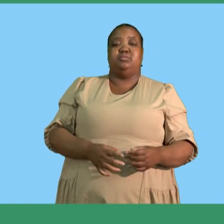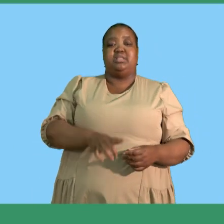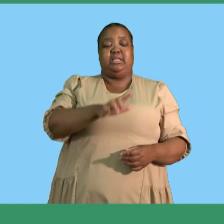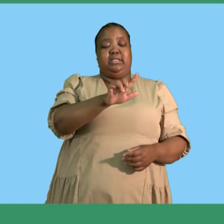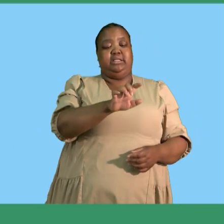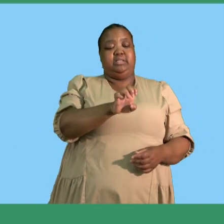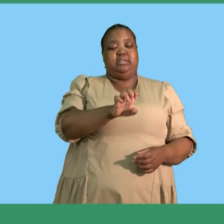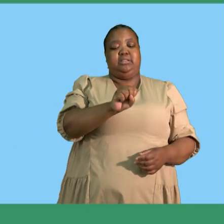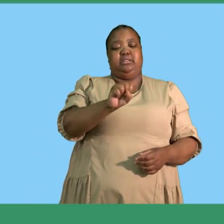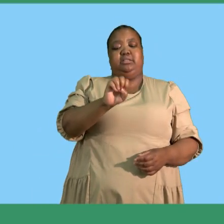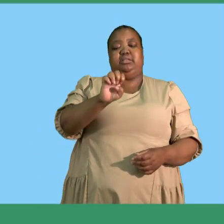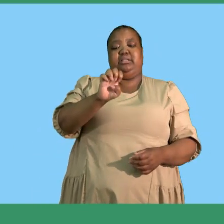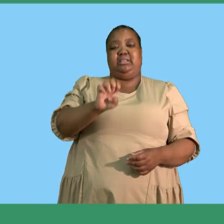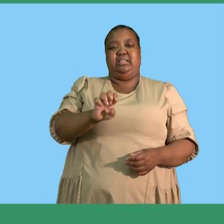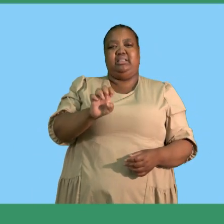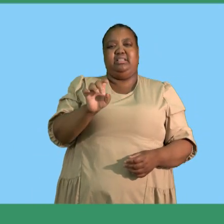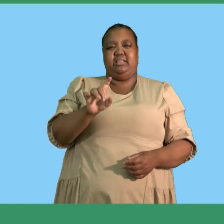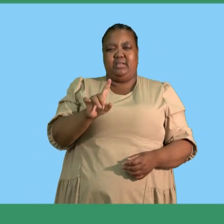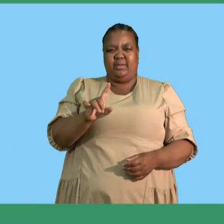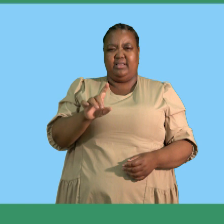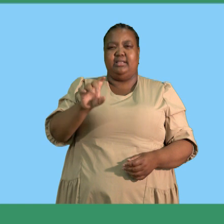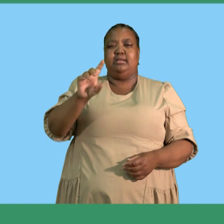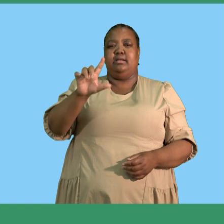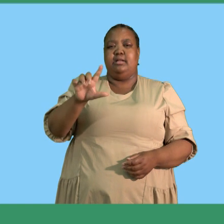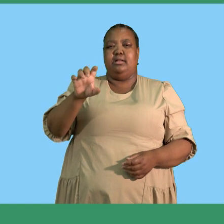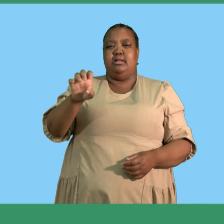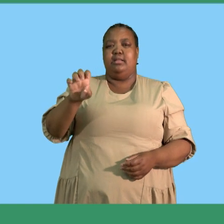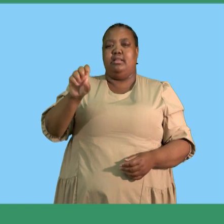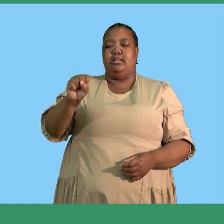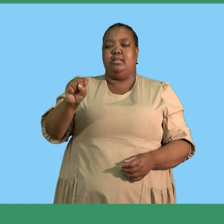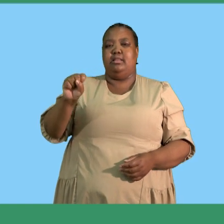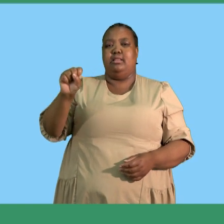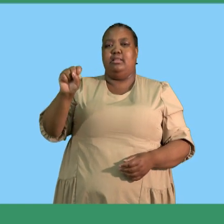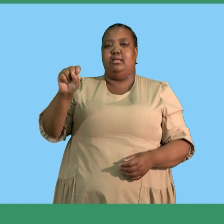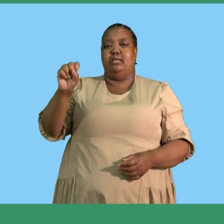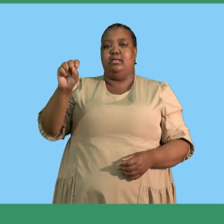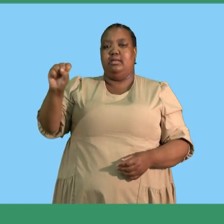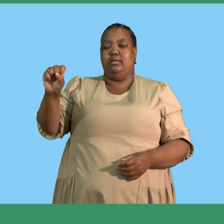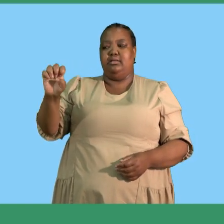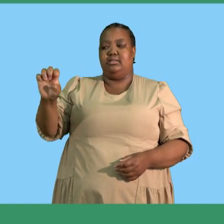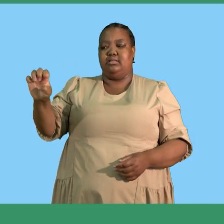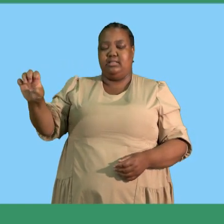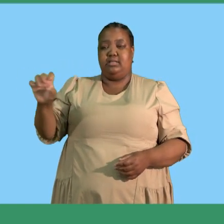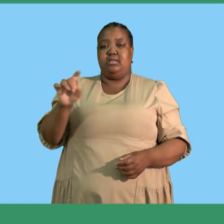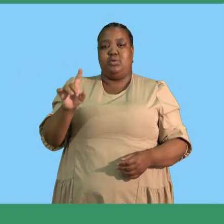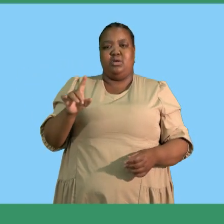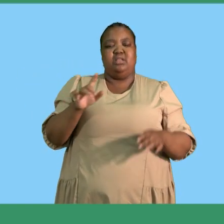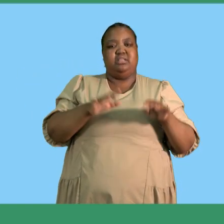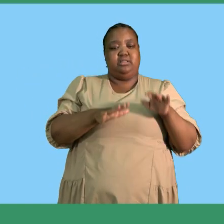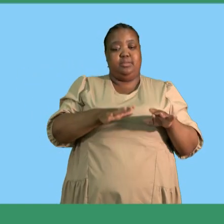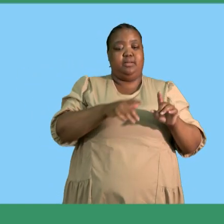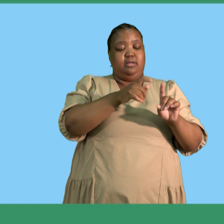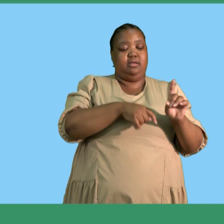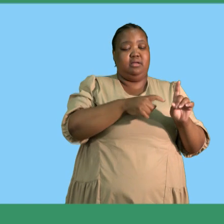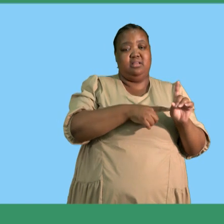a lessor and a lessee is. Now, it is also similar to the first part. A lessor